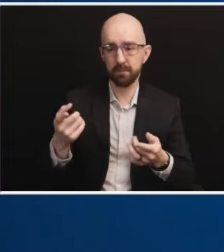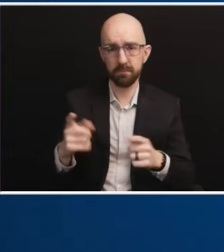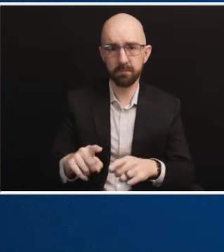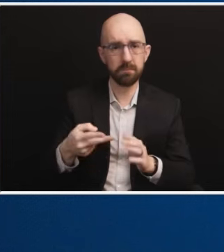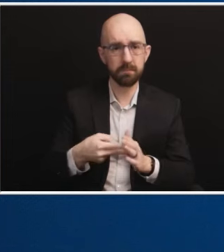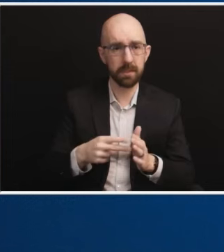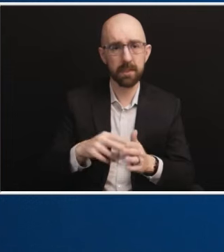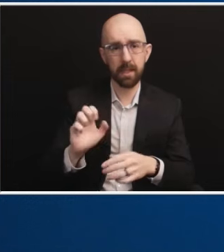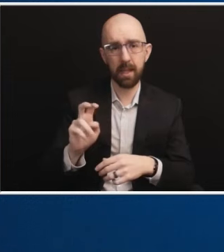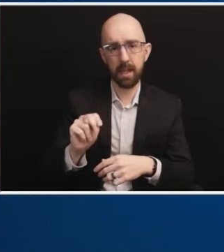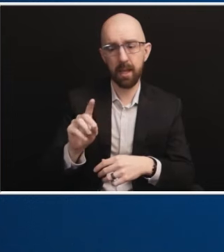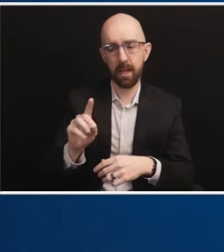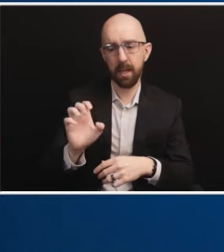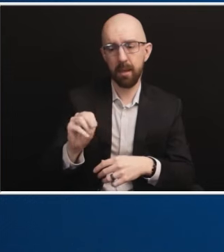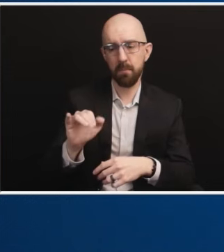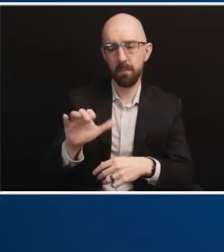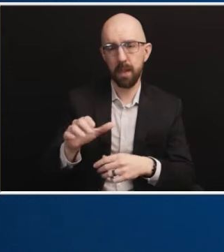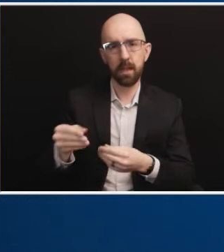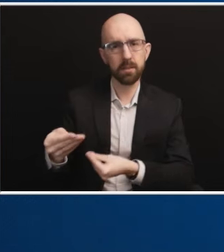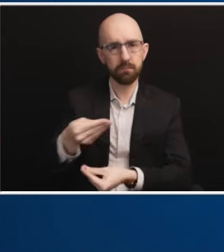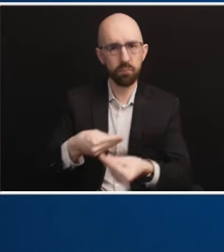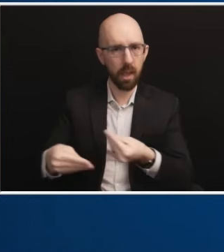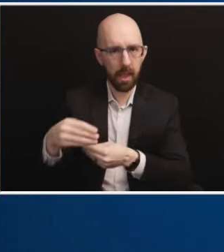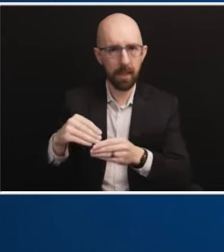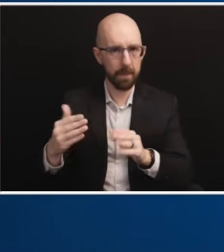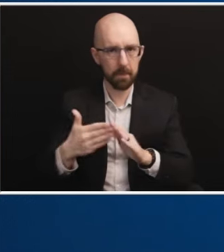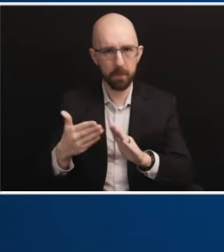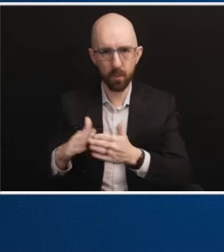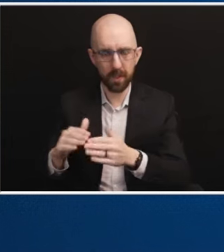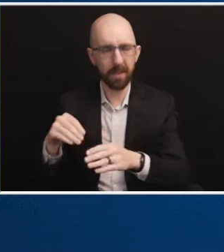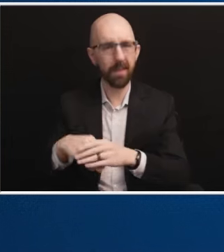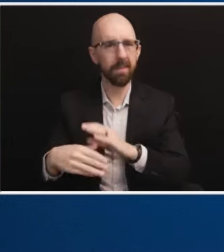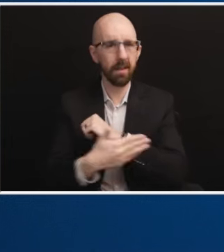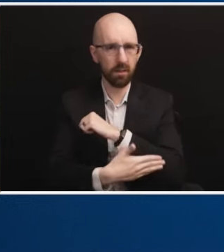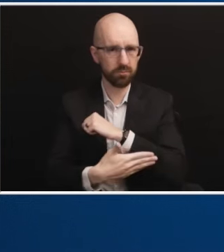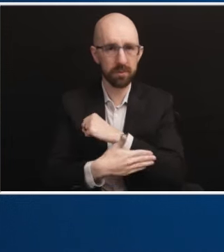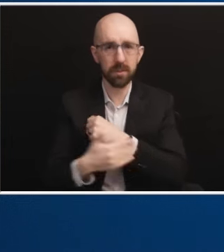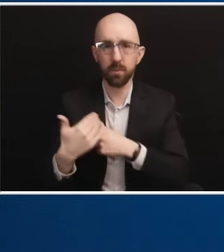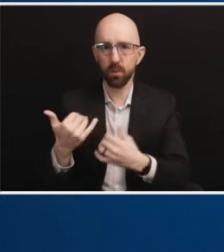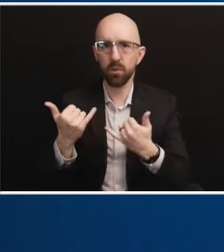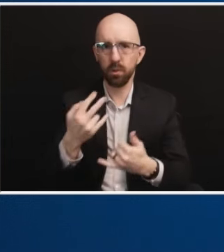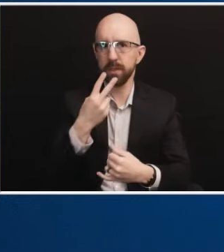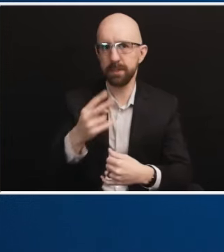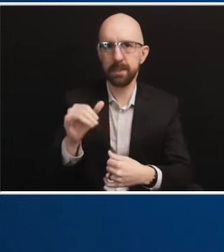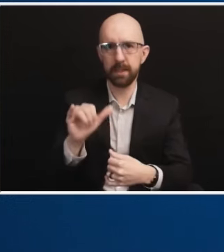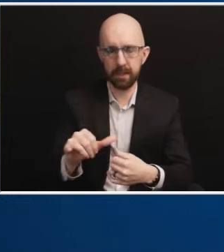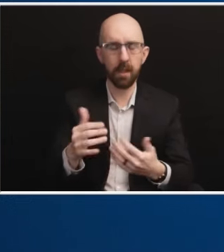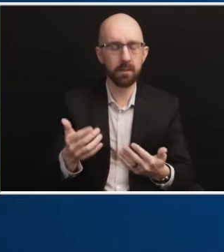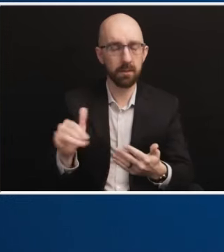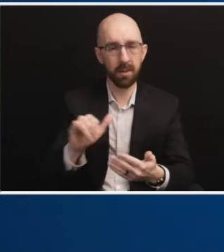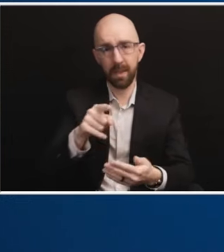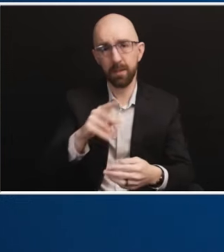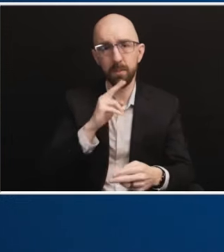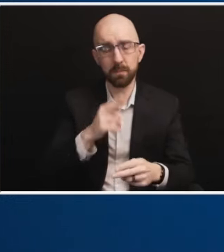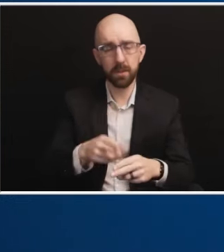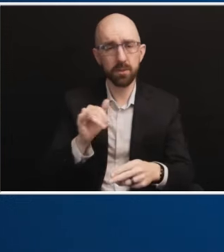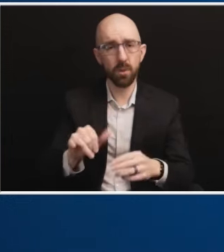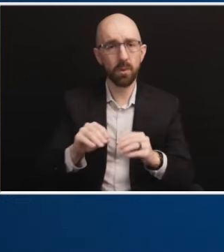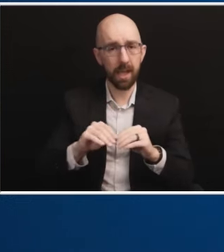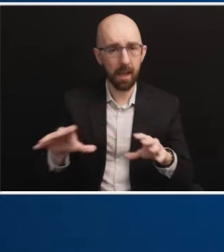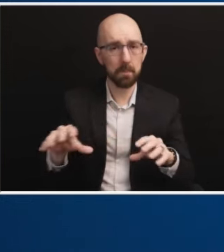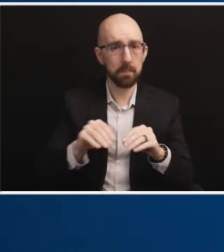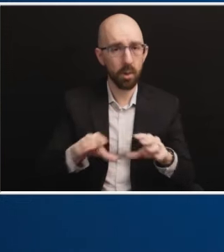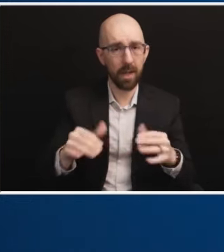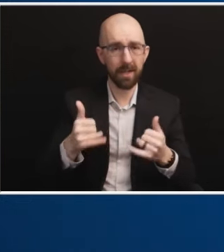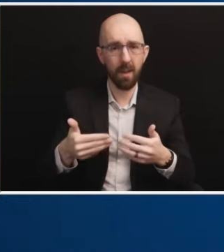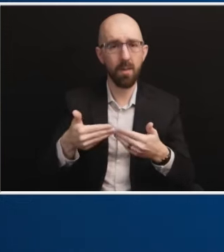in communities within our nation, and we are currently seeing that. So just as you mentioned those outbreaks, now we've also heard there